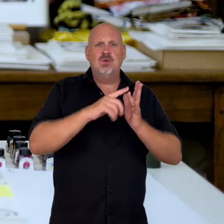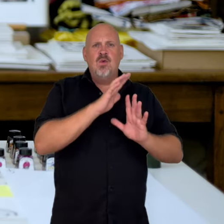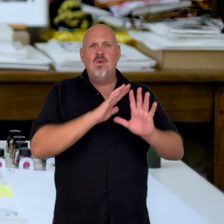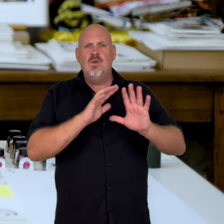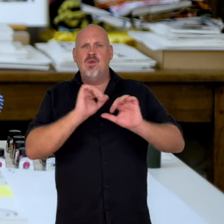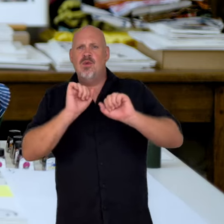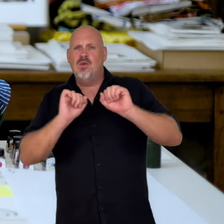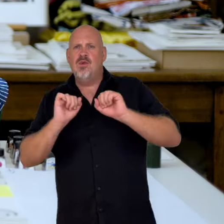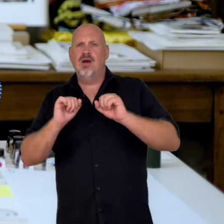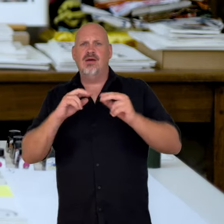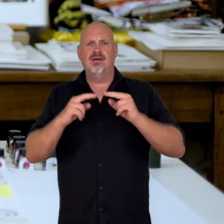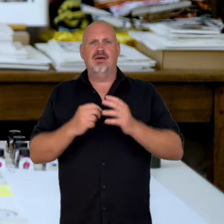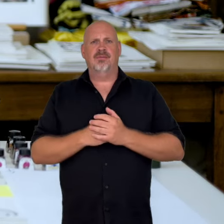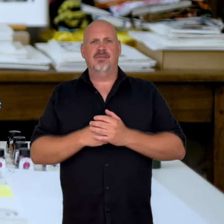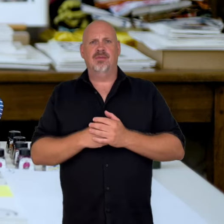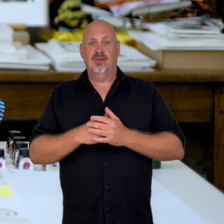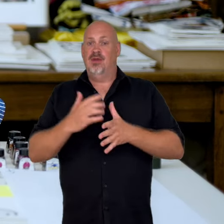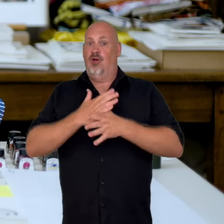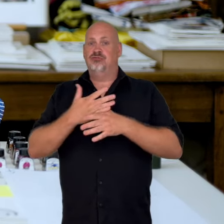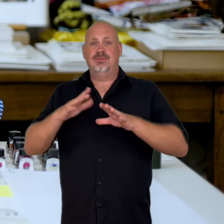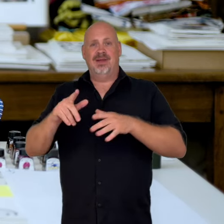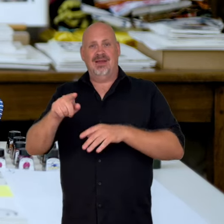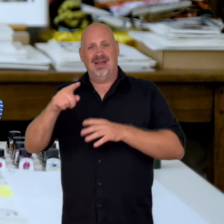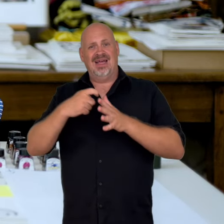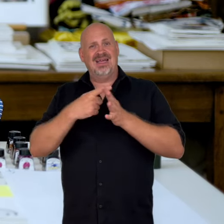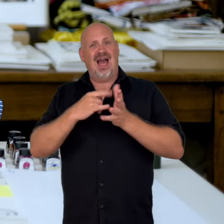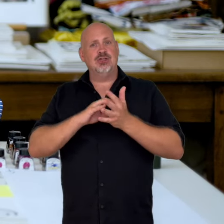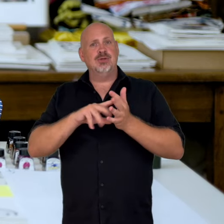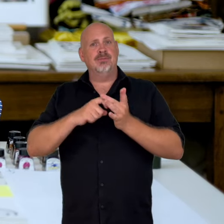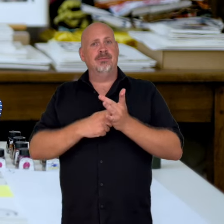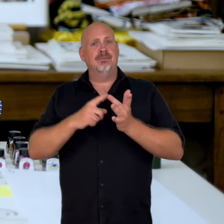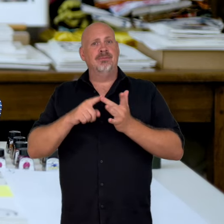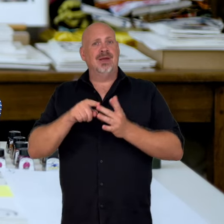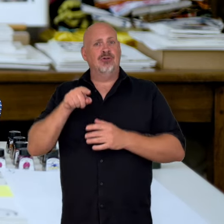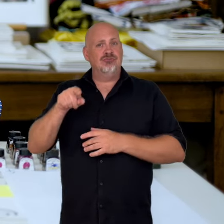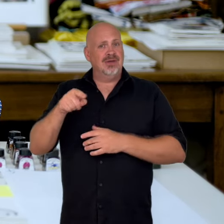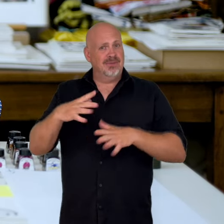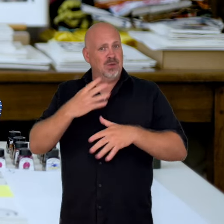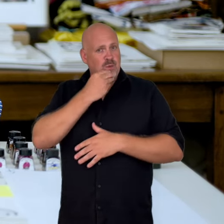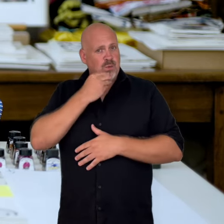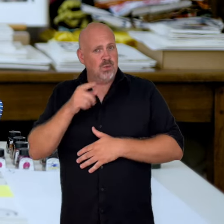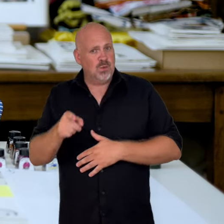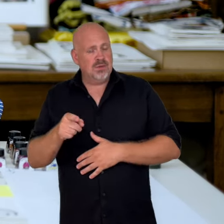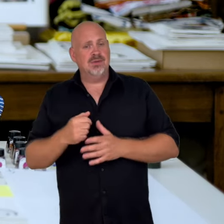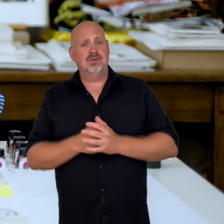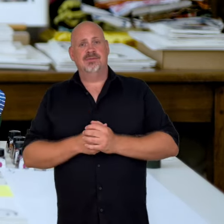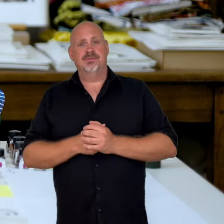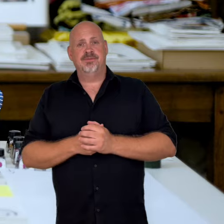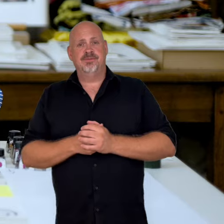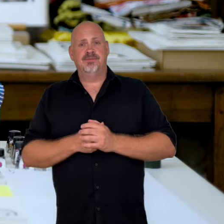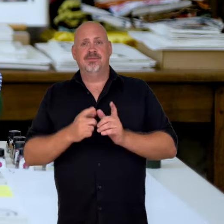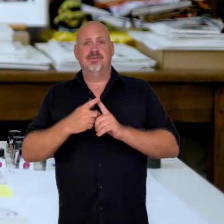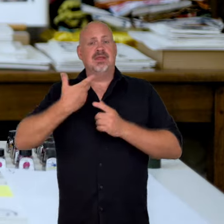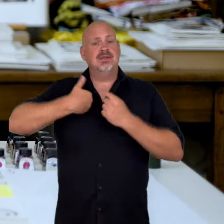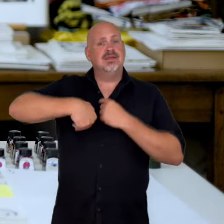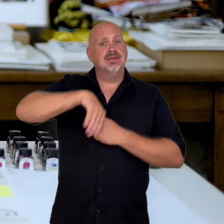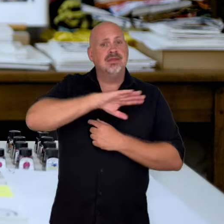Indo-European context to it. It was originally used